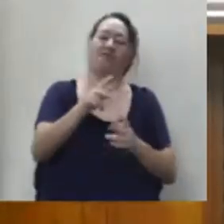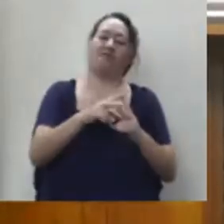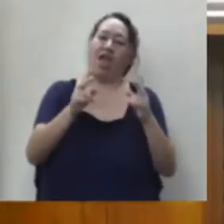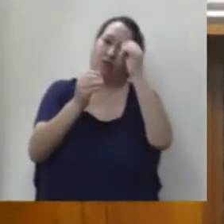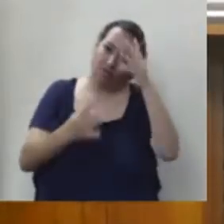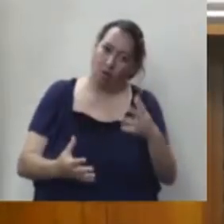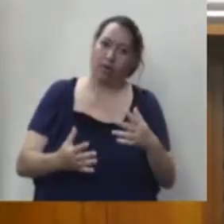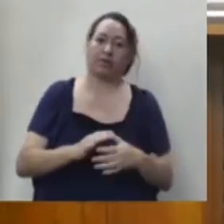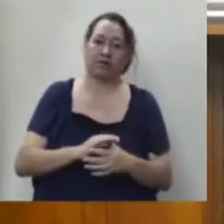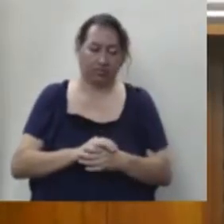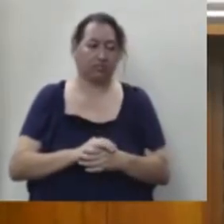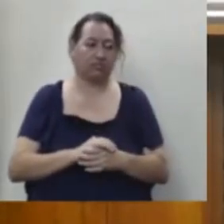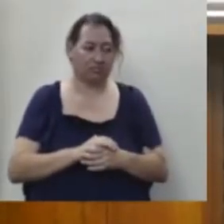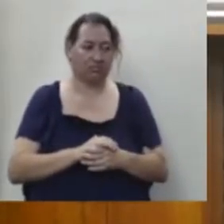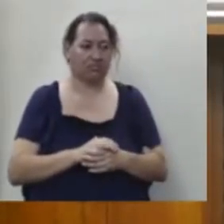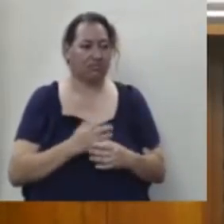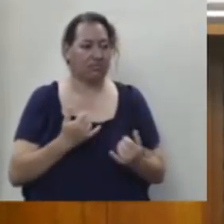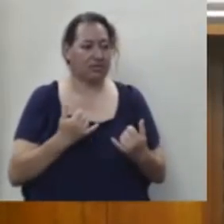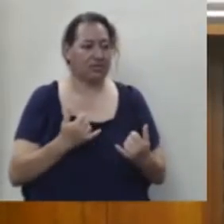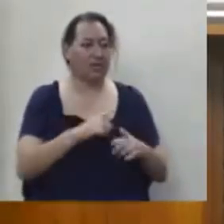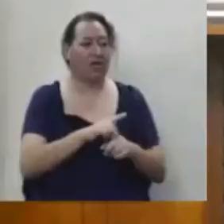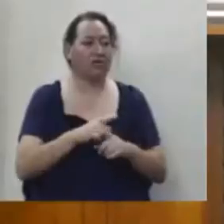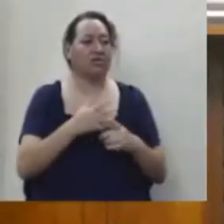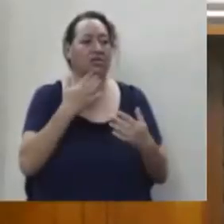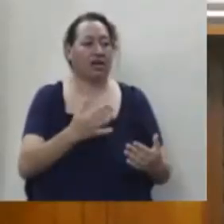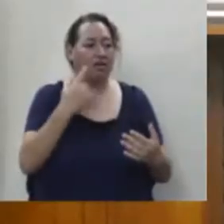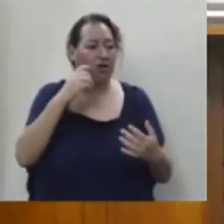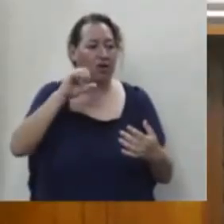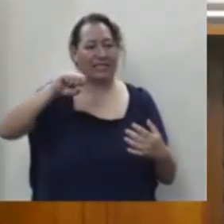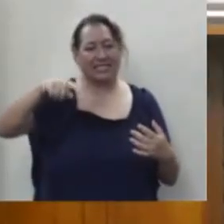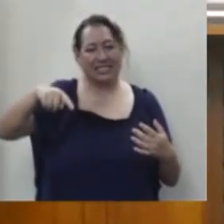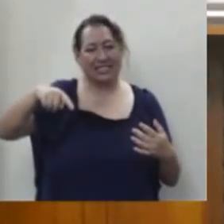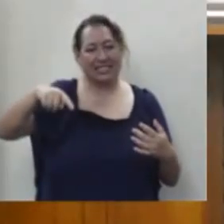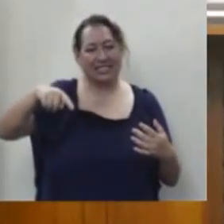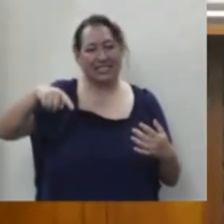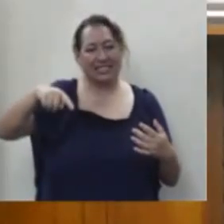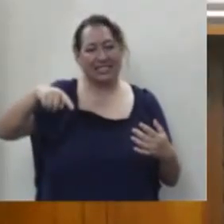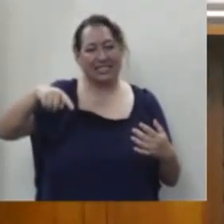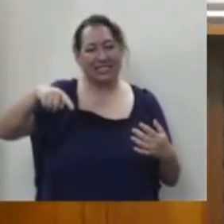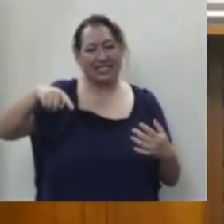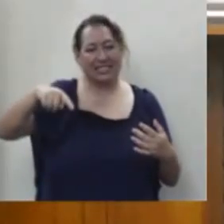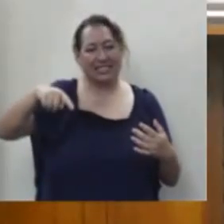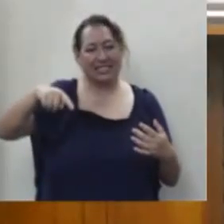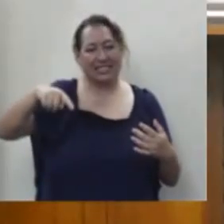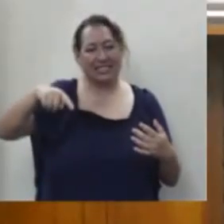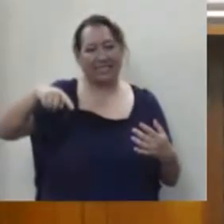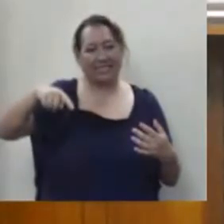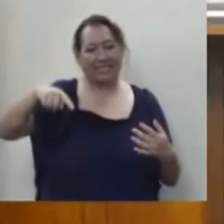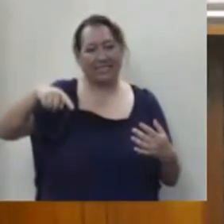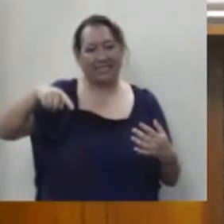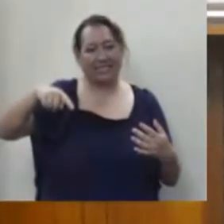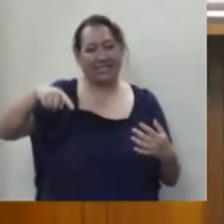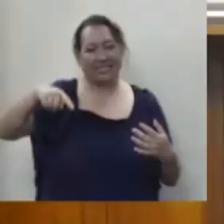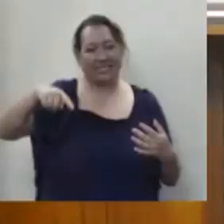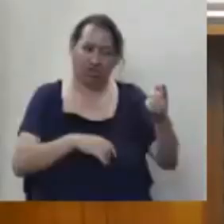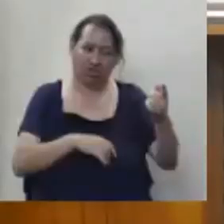you. And thank you also to the hard work of Stephanie. I cannot take all the credit, but Stephanie has done a superb job. Thank you.